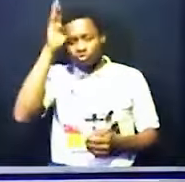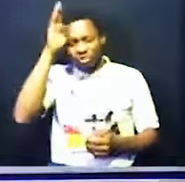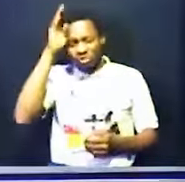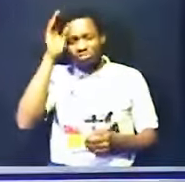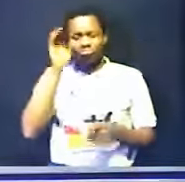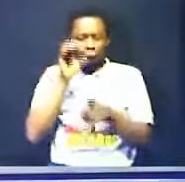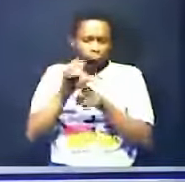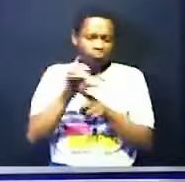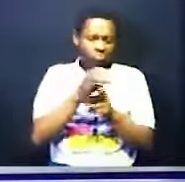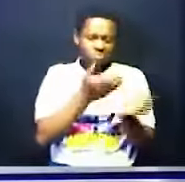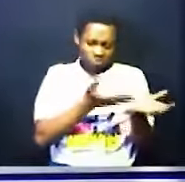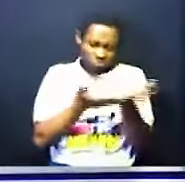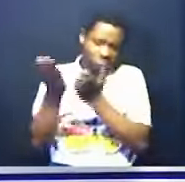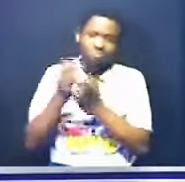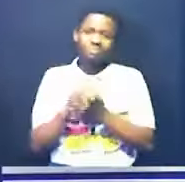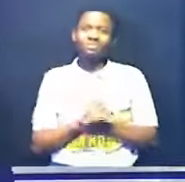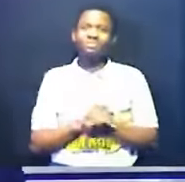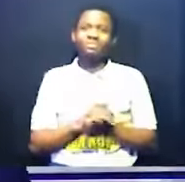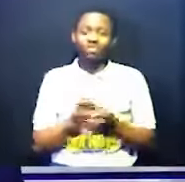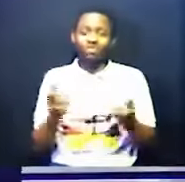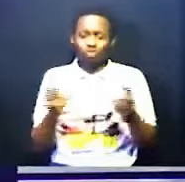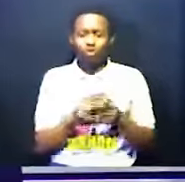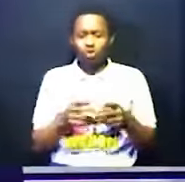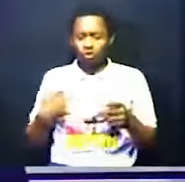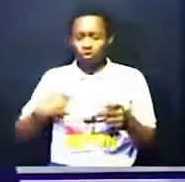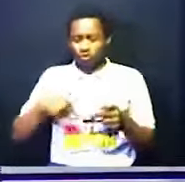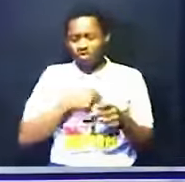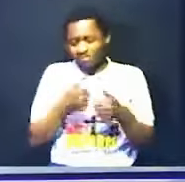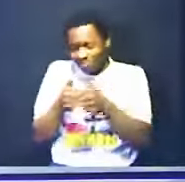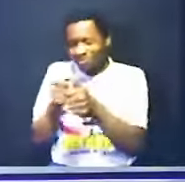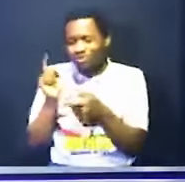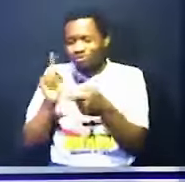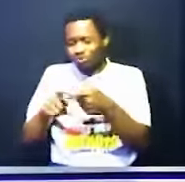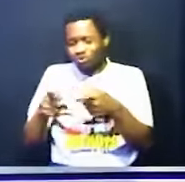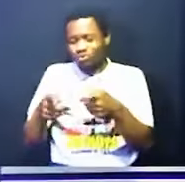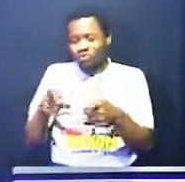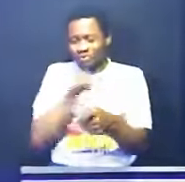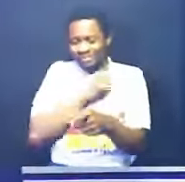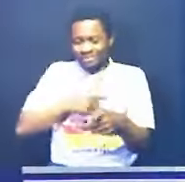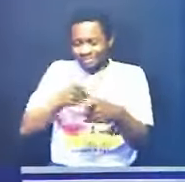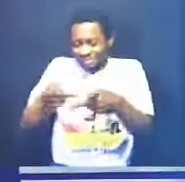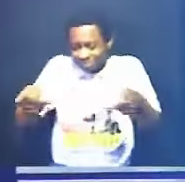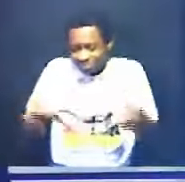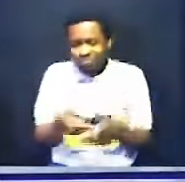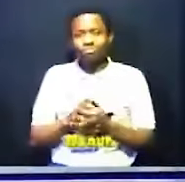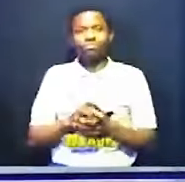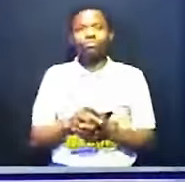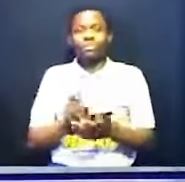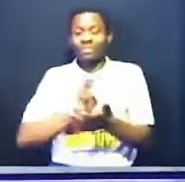so let's follow them to the palace. So